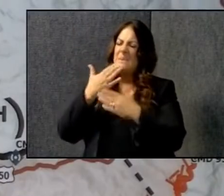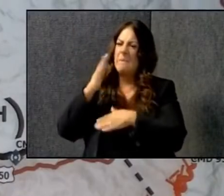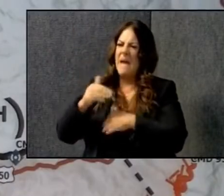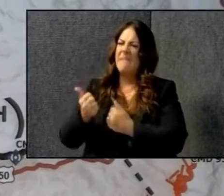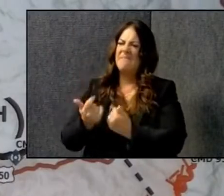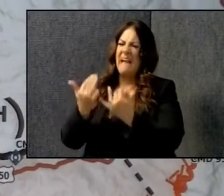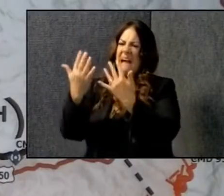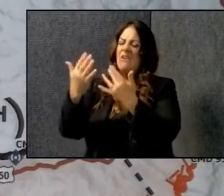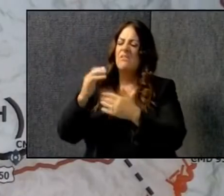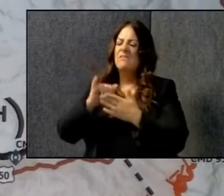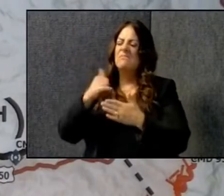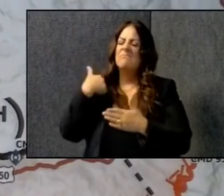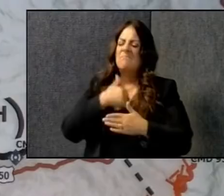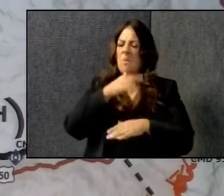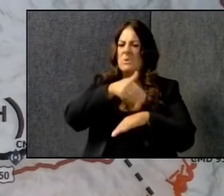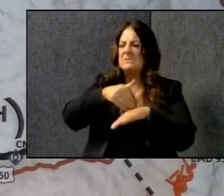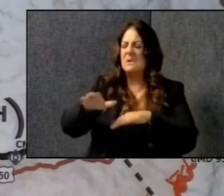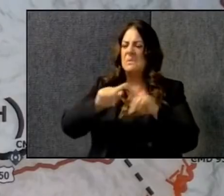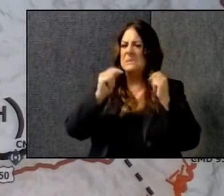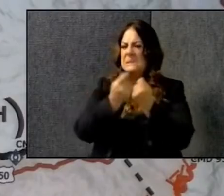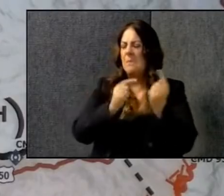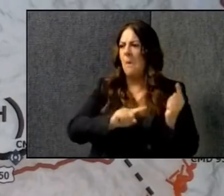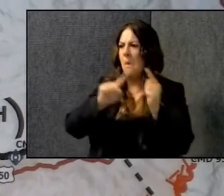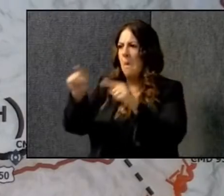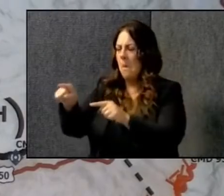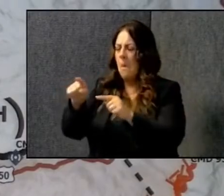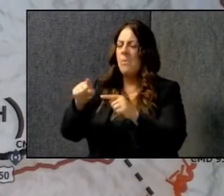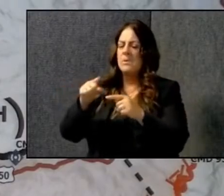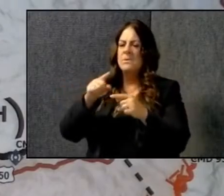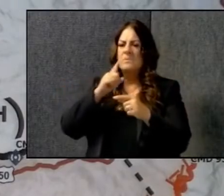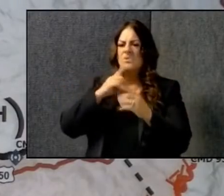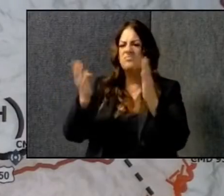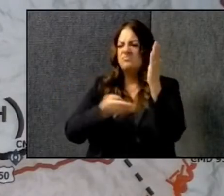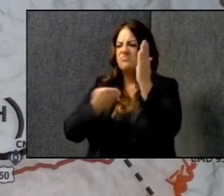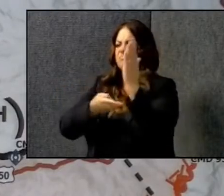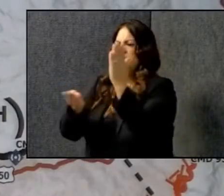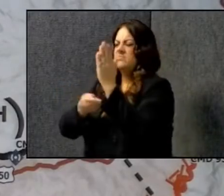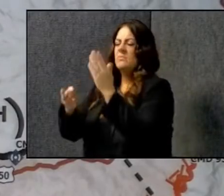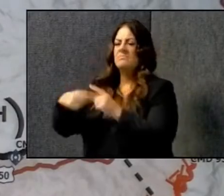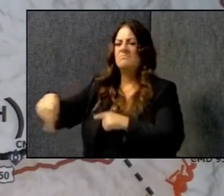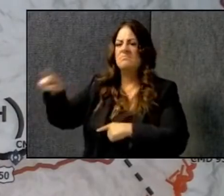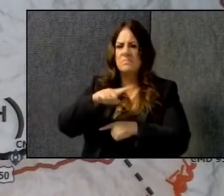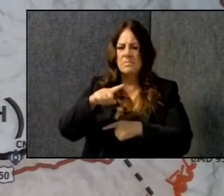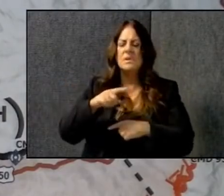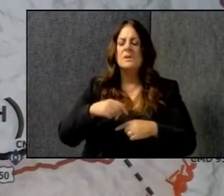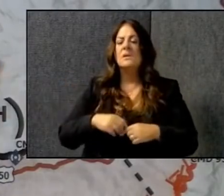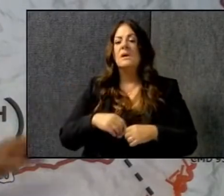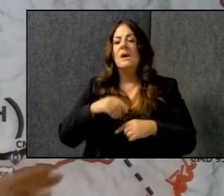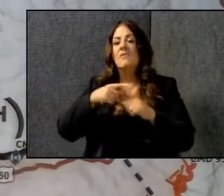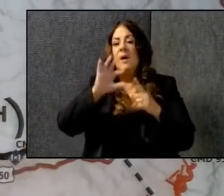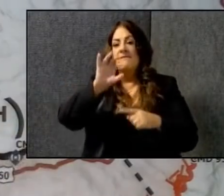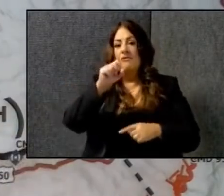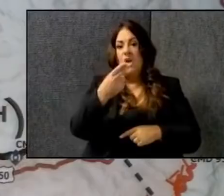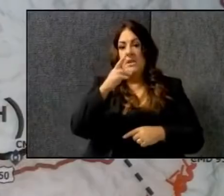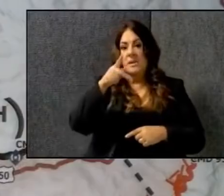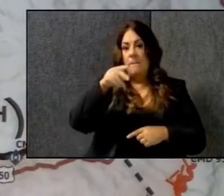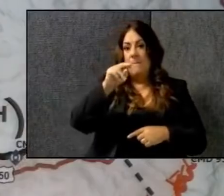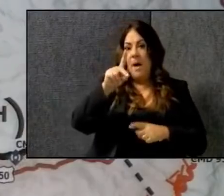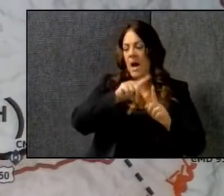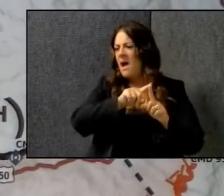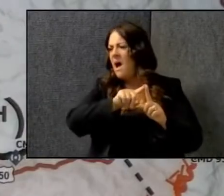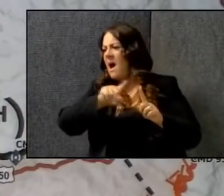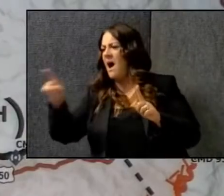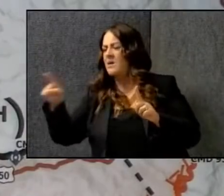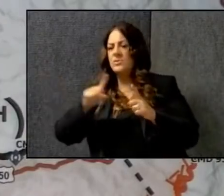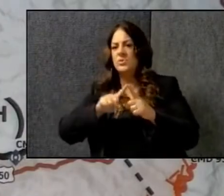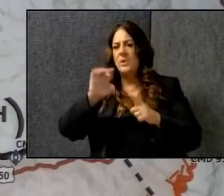trying to take care of all those fire-weakened trees, all the way from Fresh Ponds all the way up to Echo Summit. I mean,